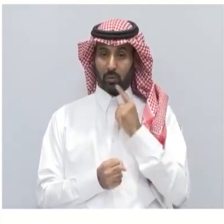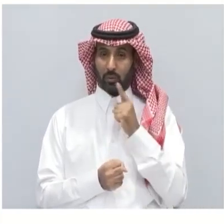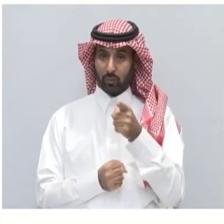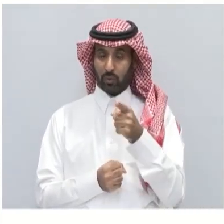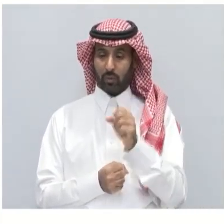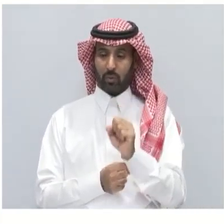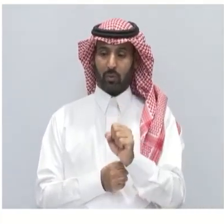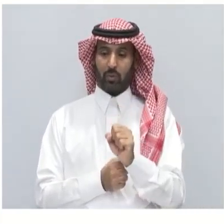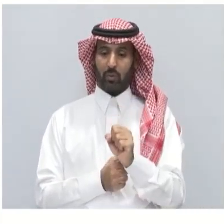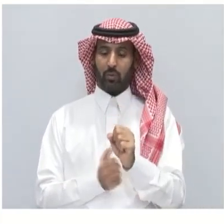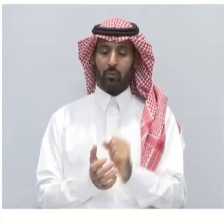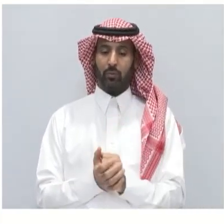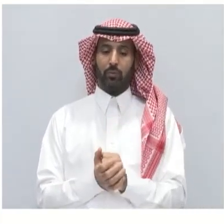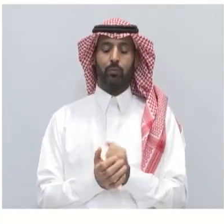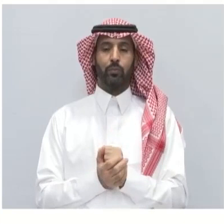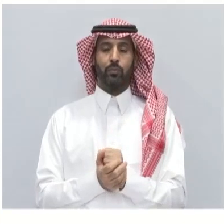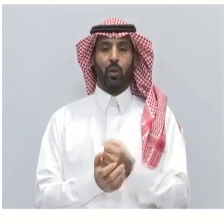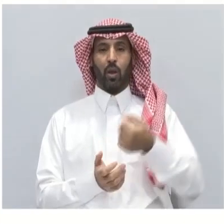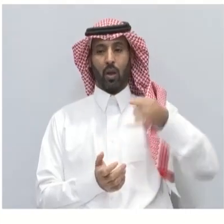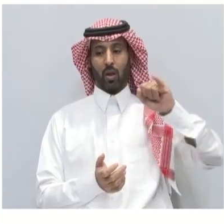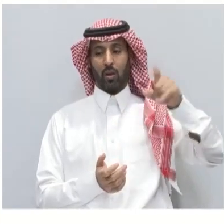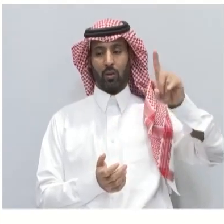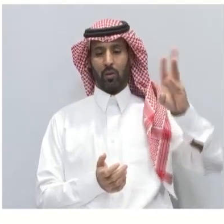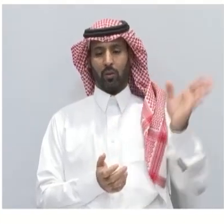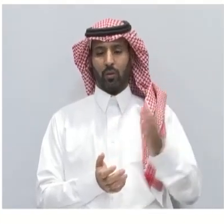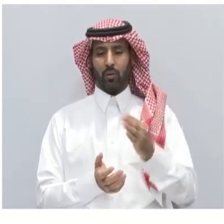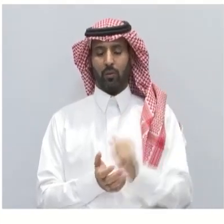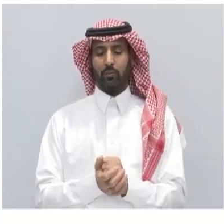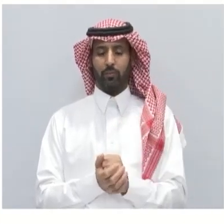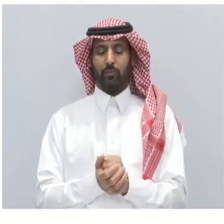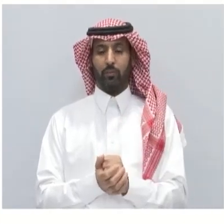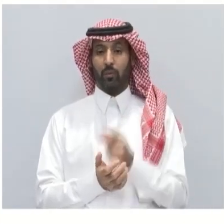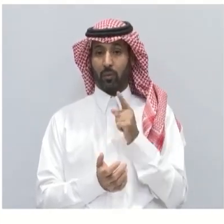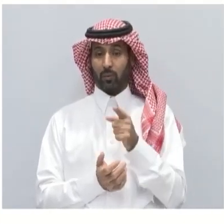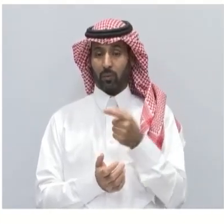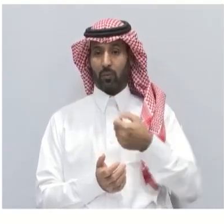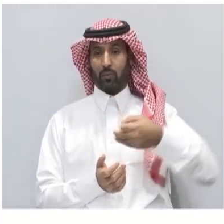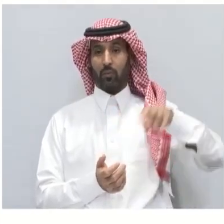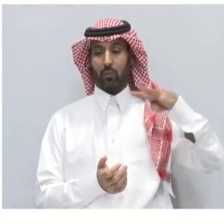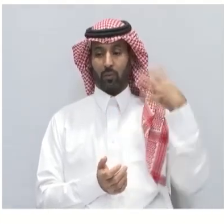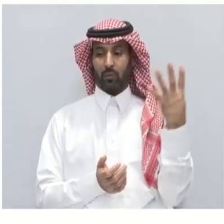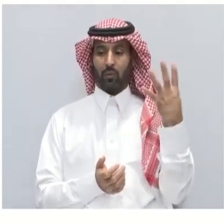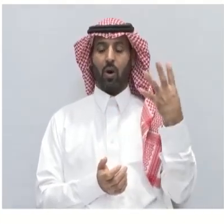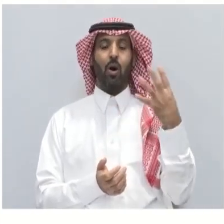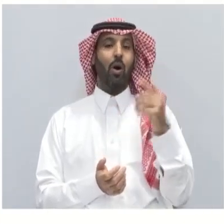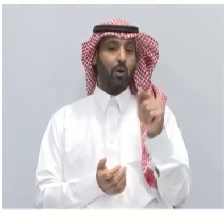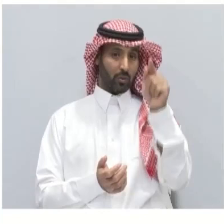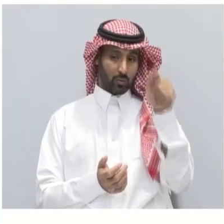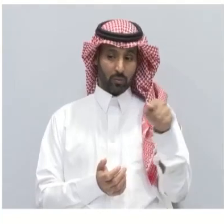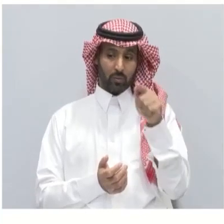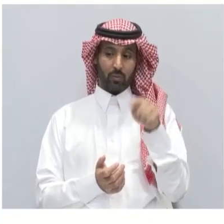I'll, I-L. Do it, D-I. For is the number four because they're the